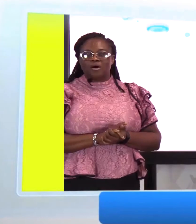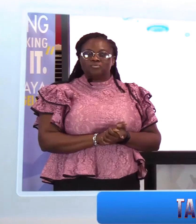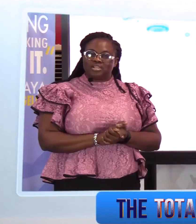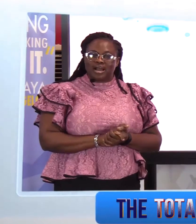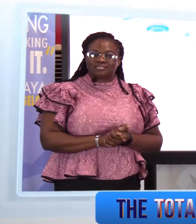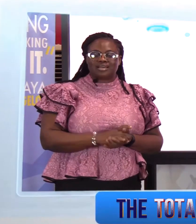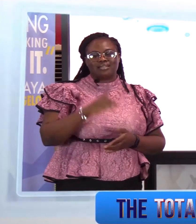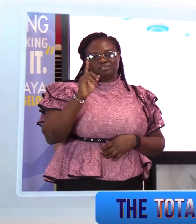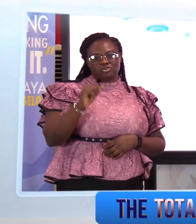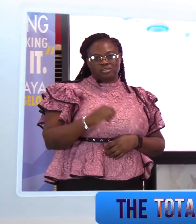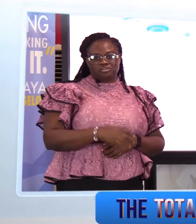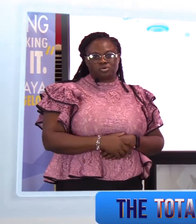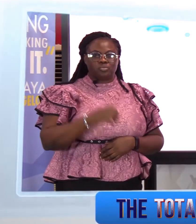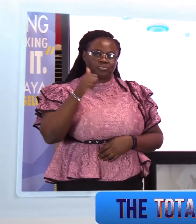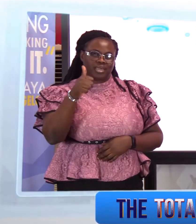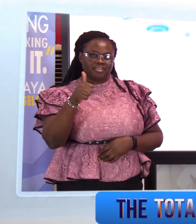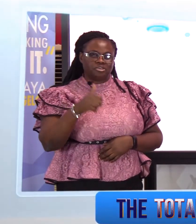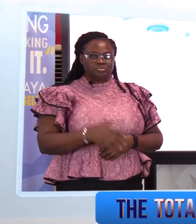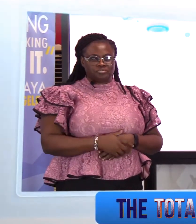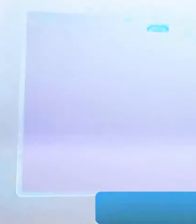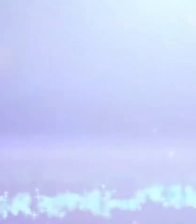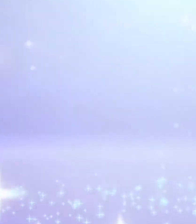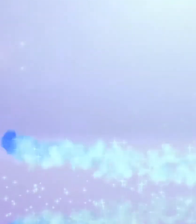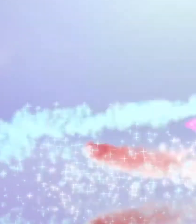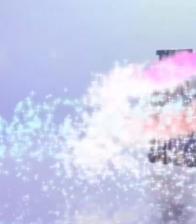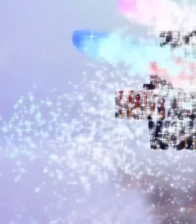Sit down, relax, and enjoy the show. Thank you.